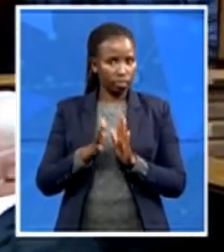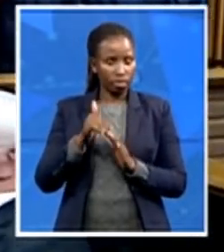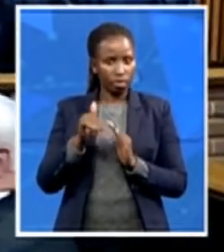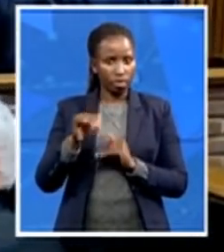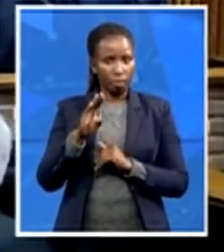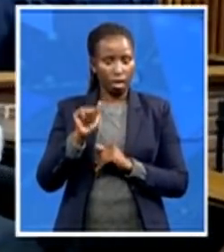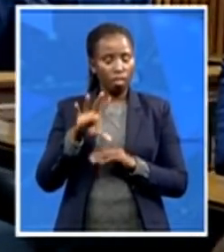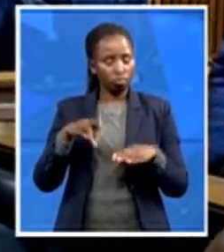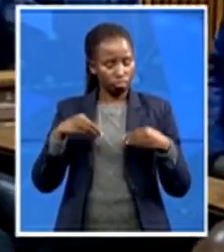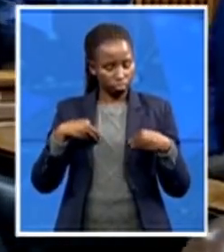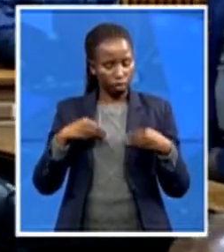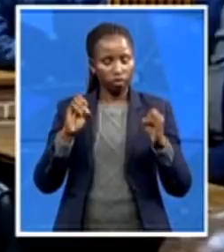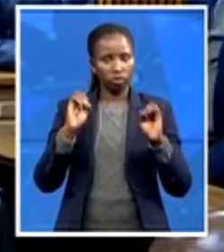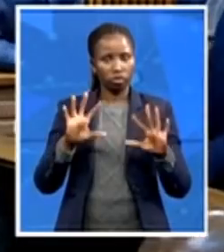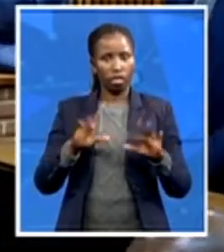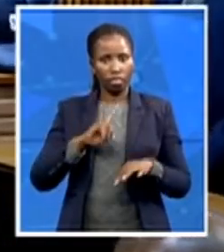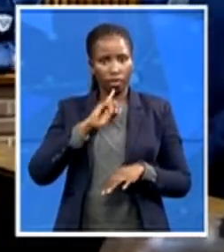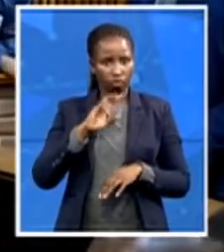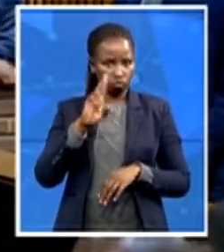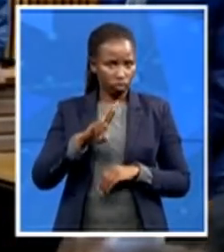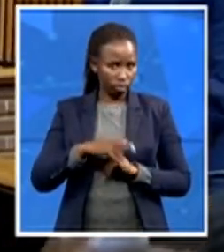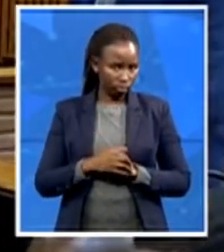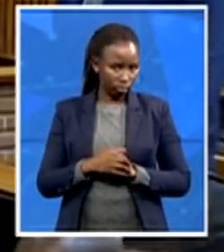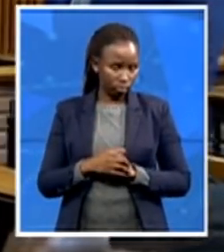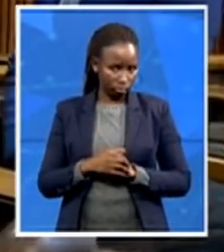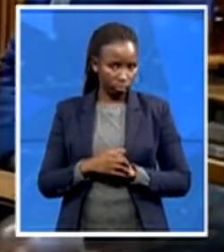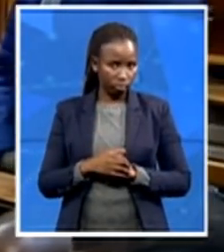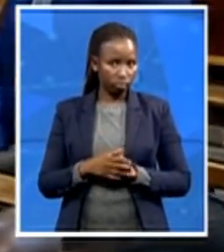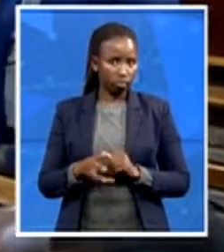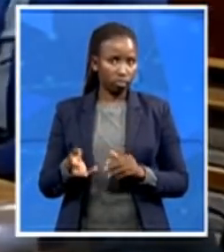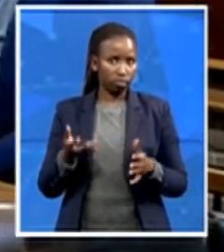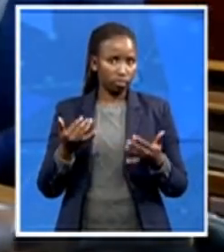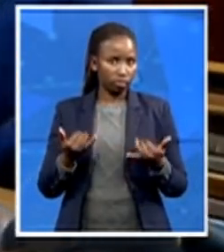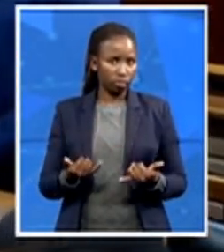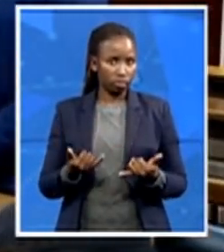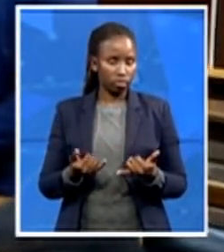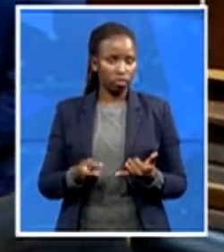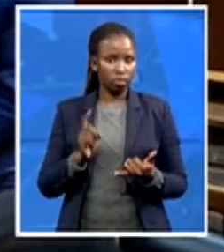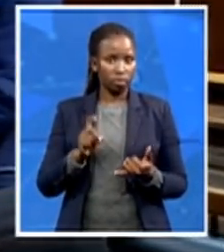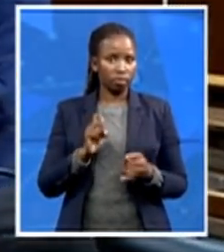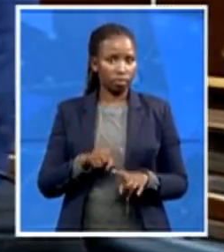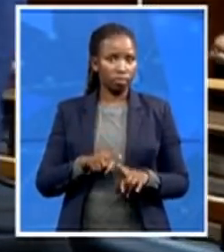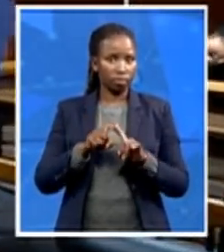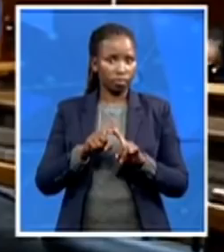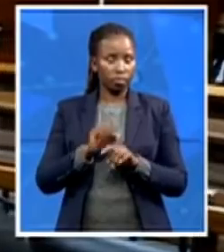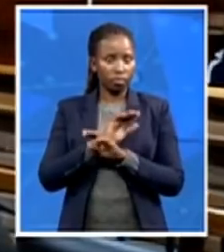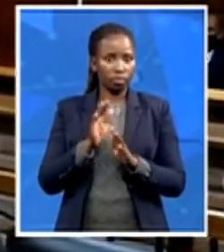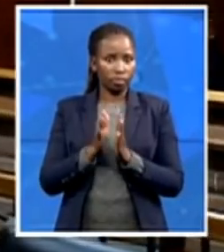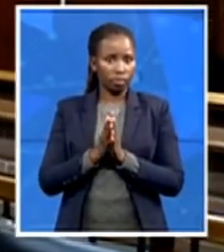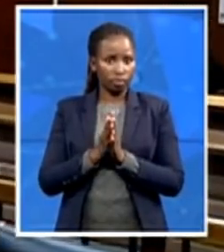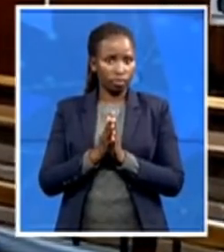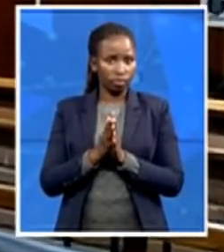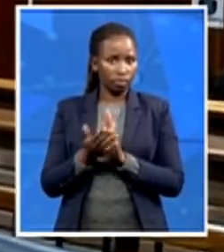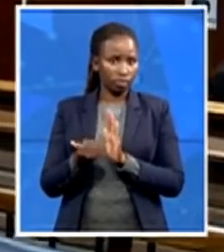Bail conditions are that you must appear in court on every postponement date, 8:30 in the morning, that you stay present until your name is called, and that is